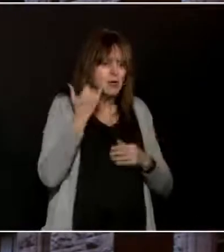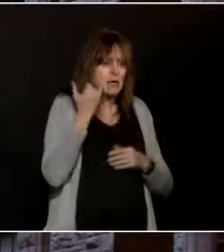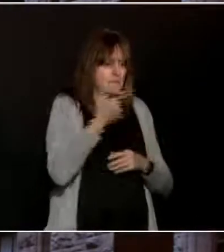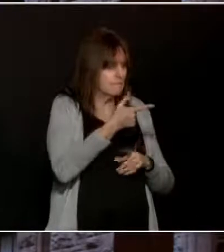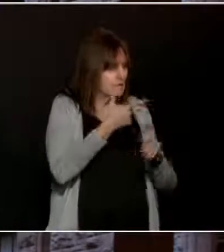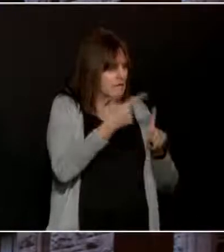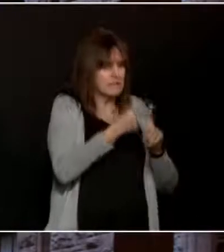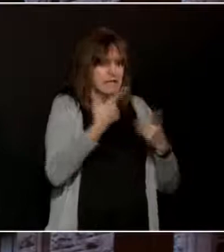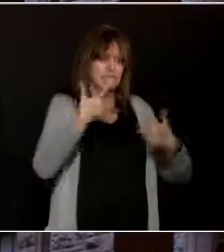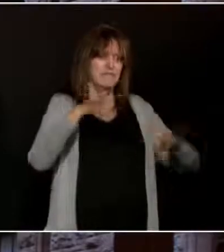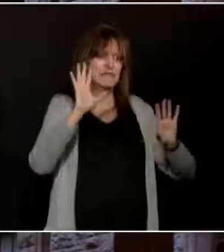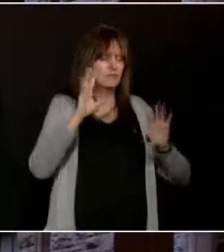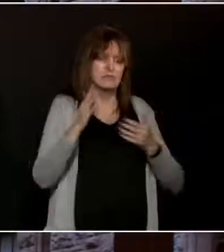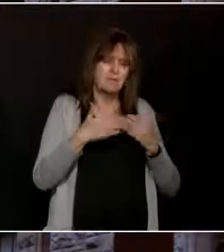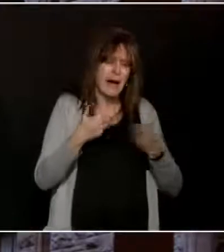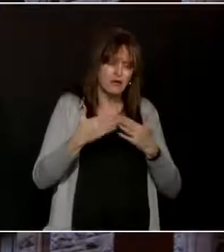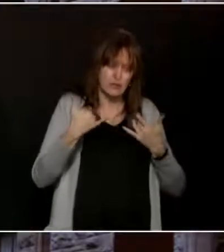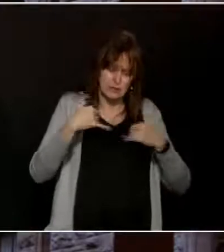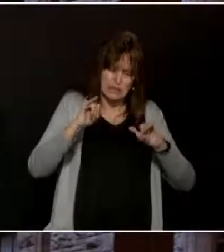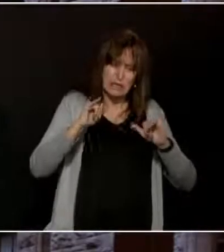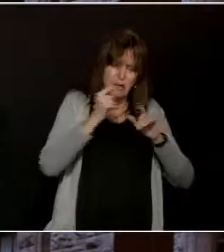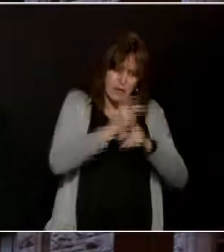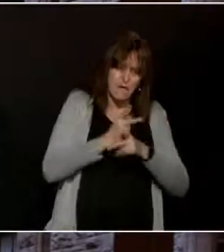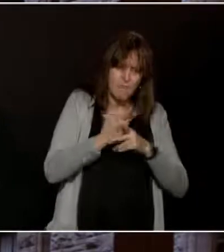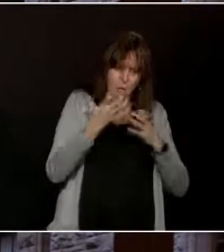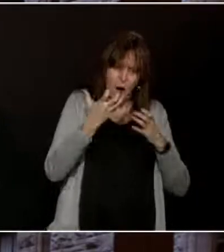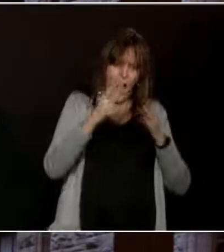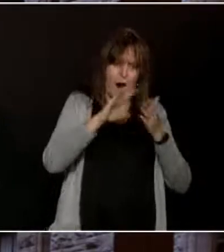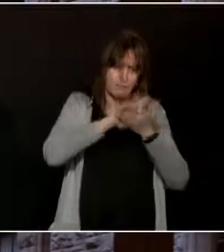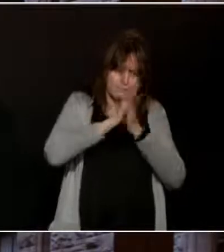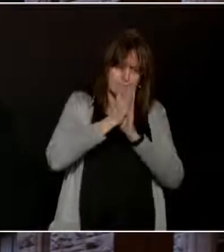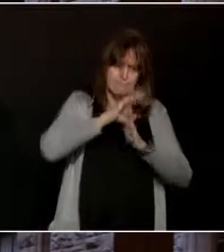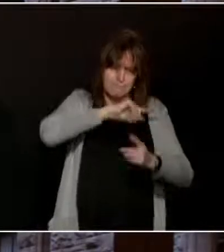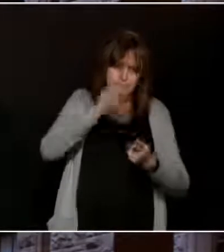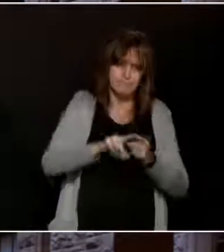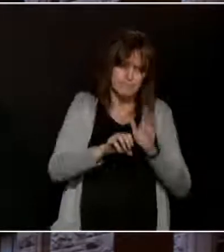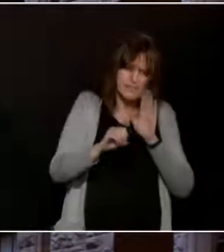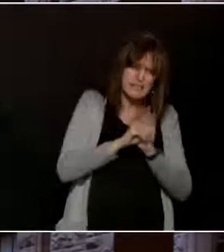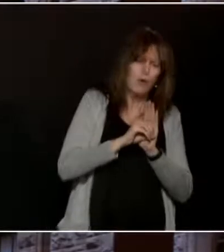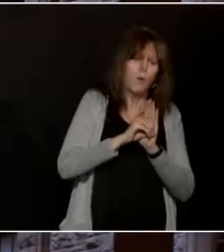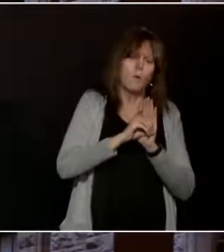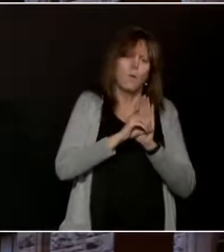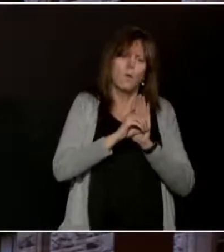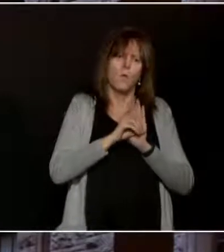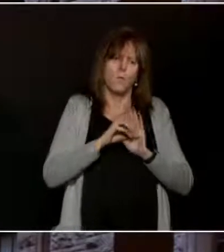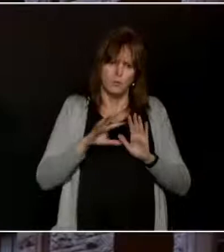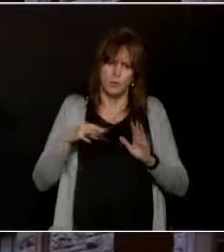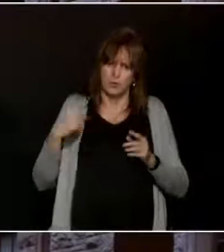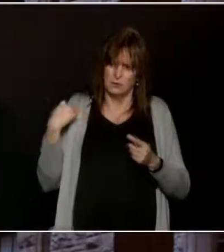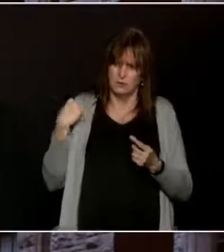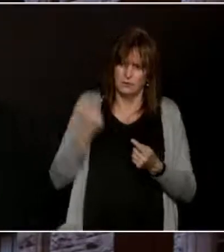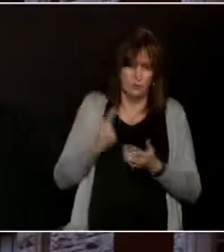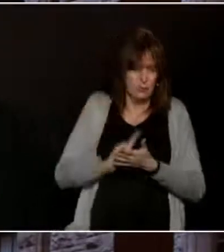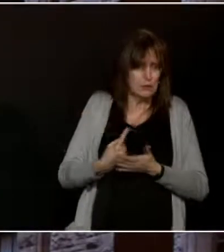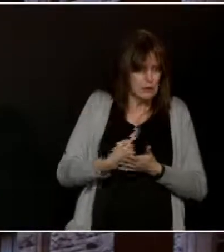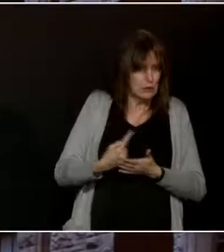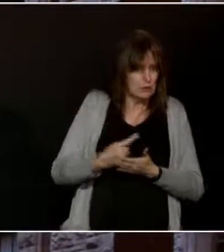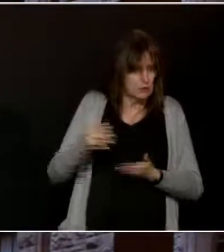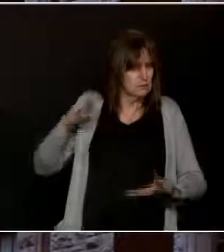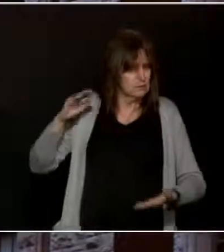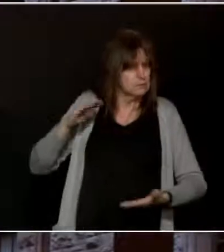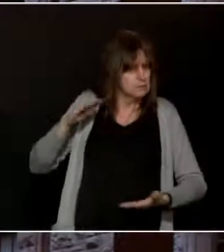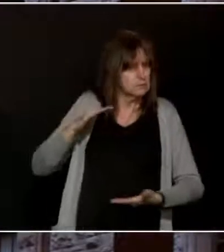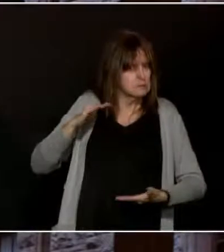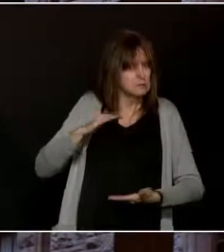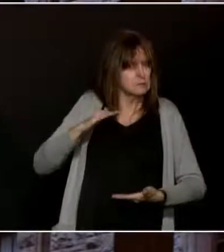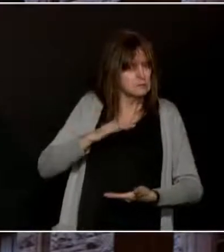down, and we're seeing very encouraging signs on that in the last number of weeks. So this is all very helpful and supportive and indicative of that we're